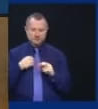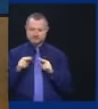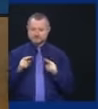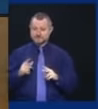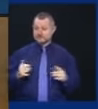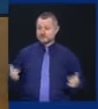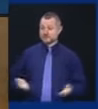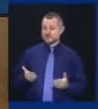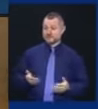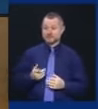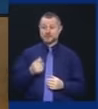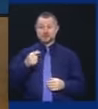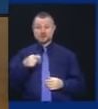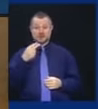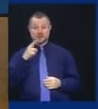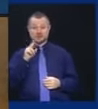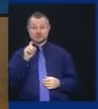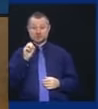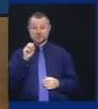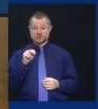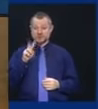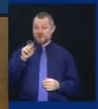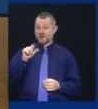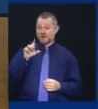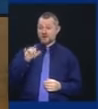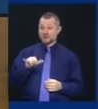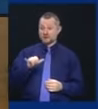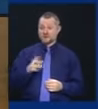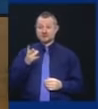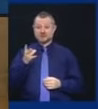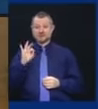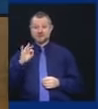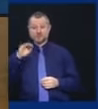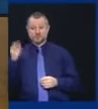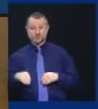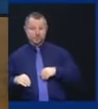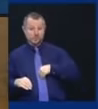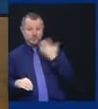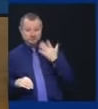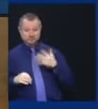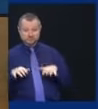Valley, 79% of the population is white.